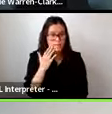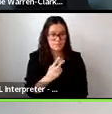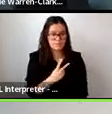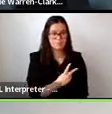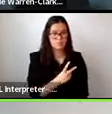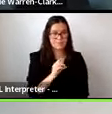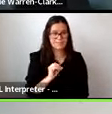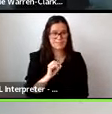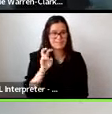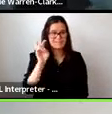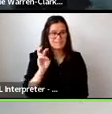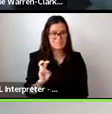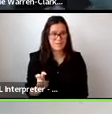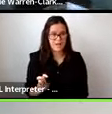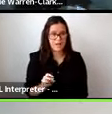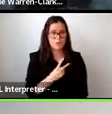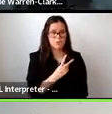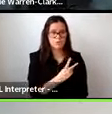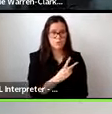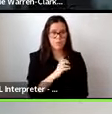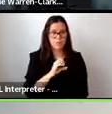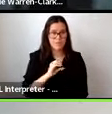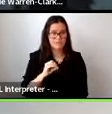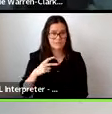of September 2008.